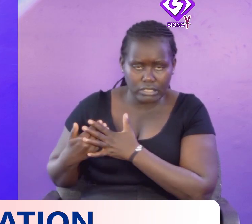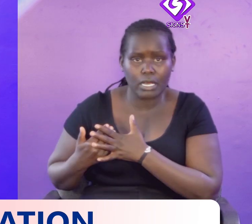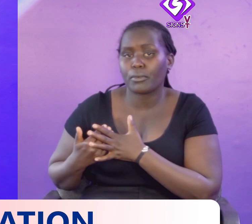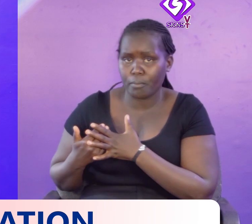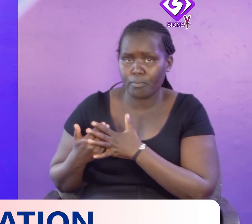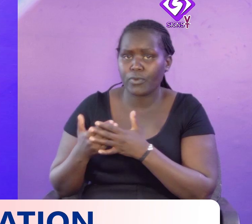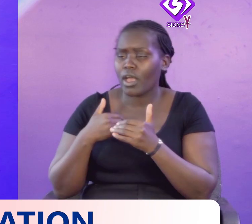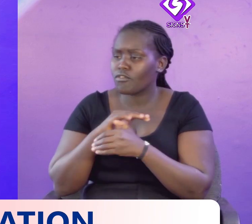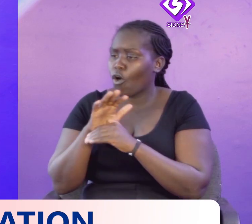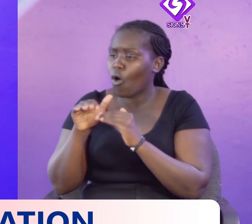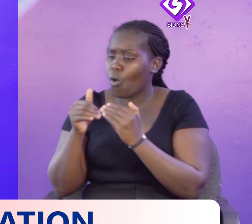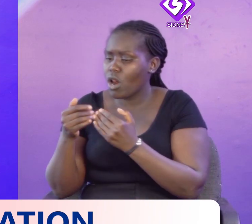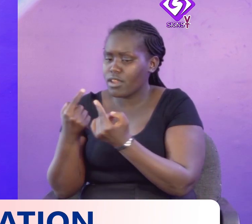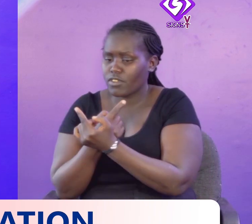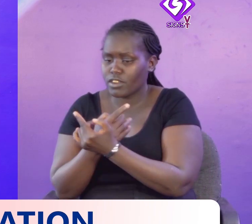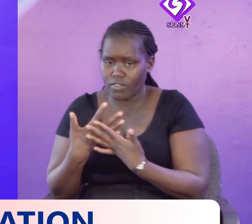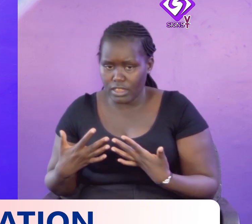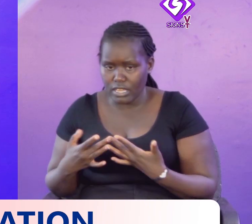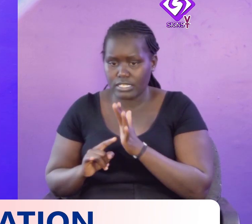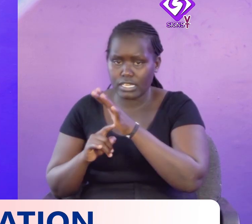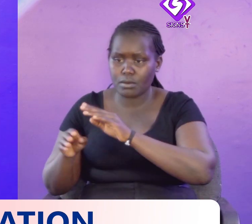manner of things, especially corruption.